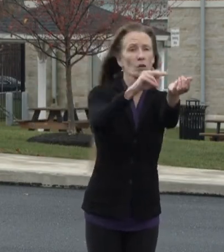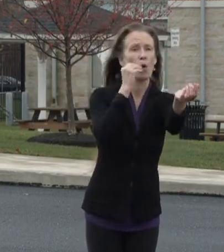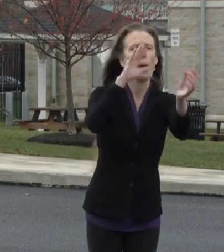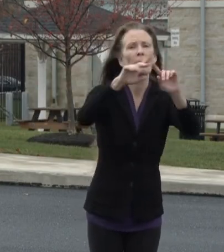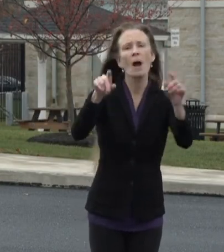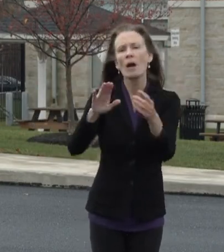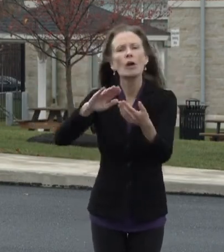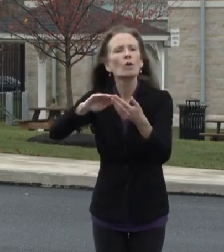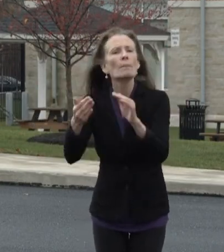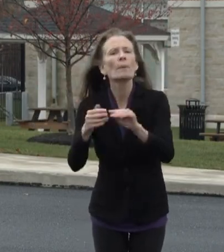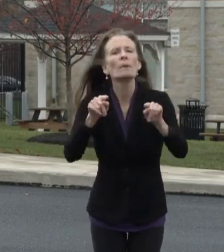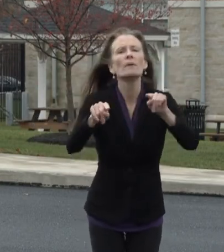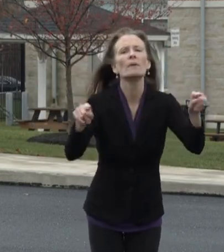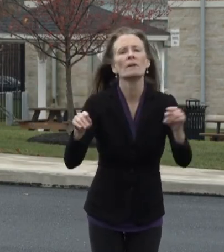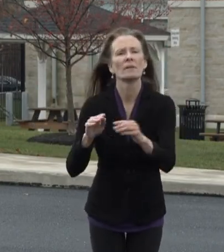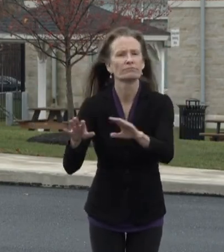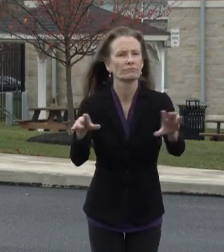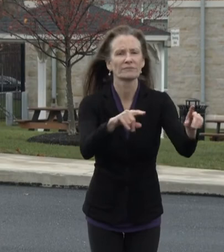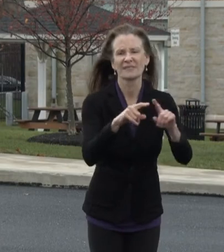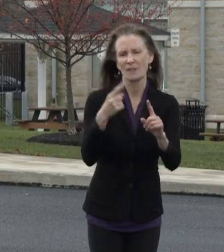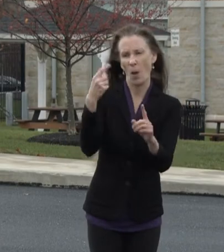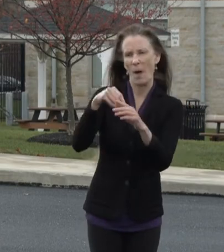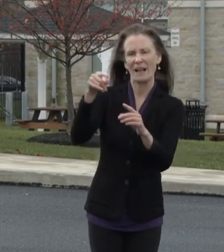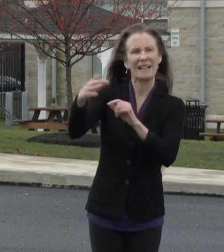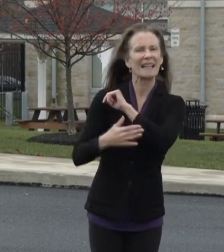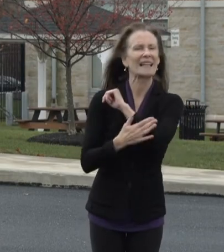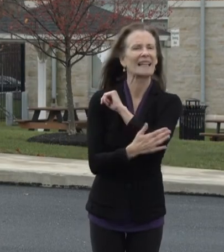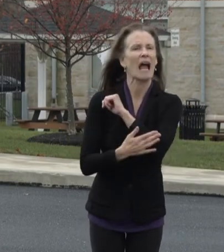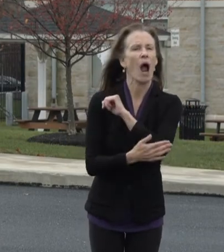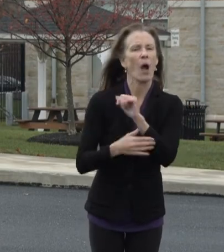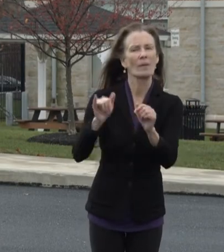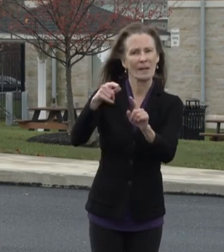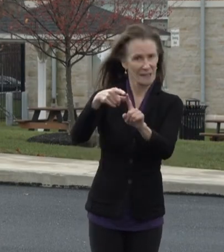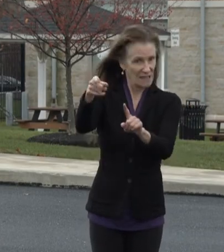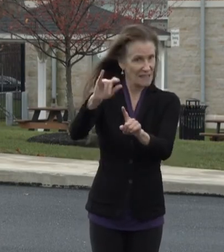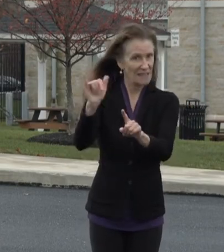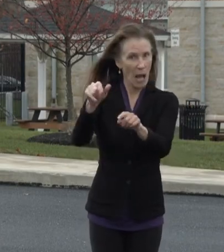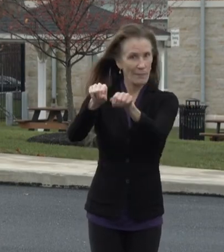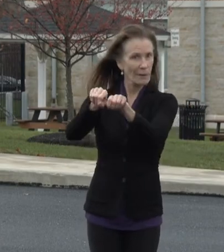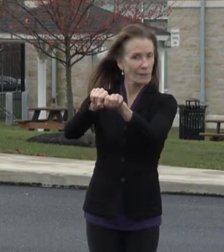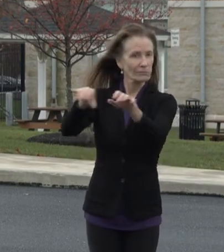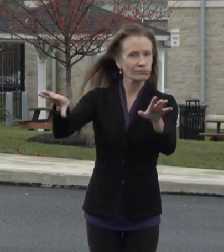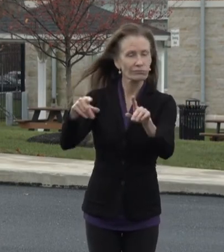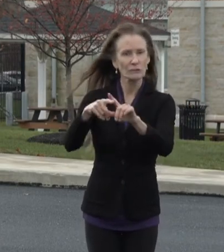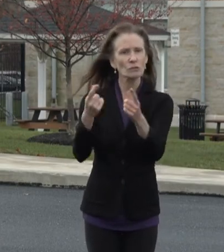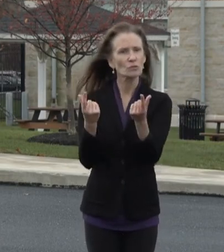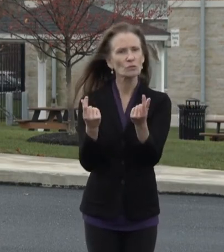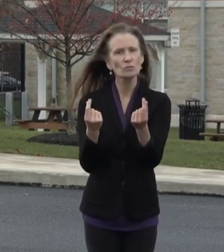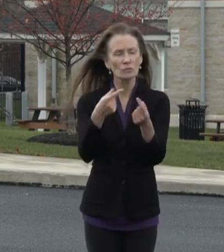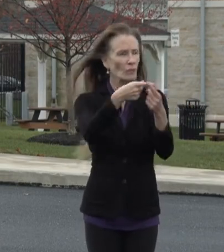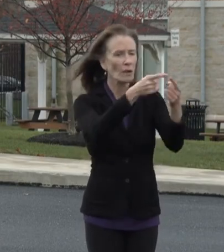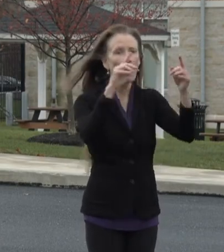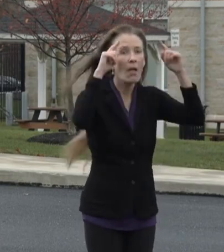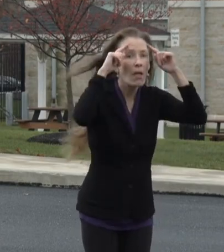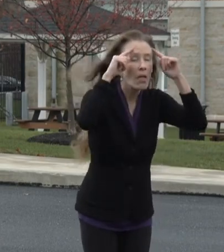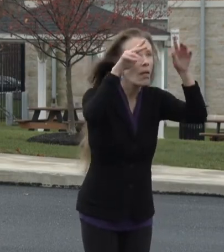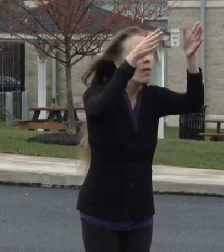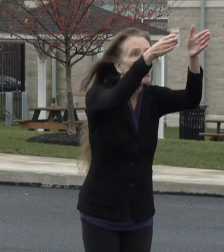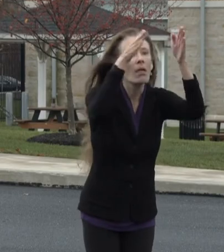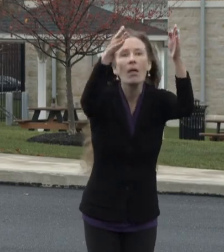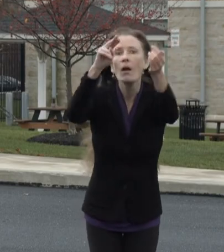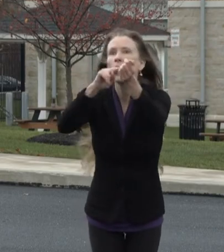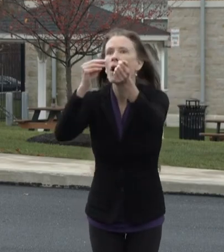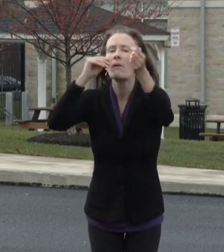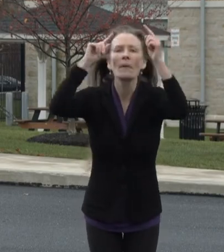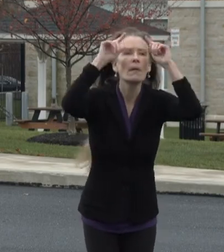So I guess the question is there more of a focus then on the nursing homes than the general community? And I